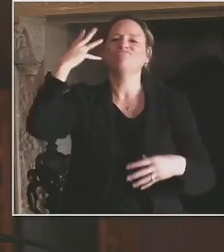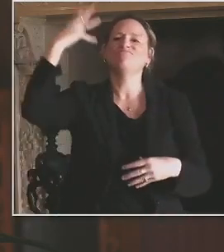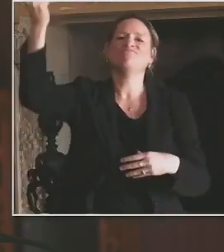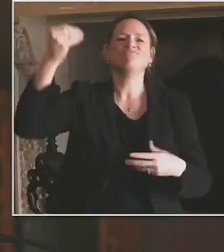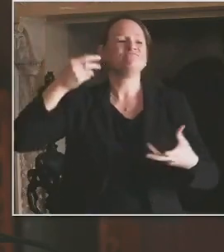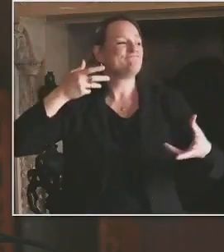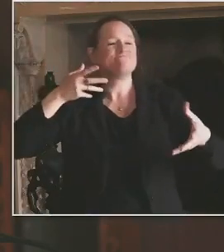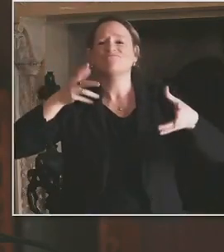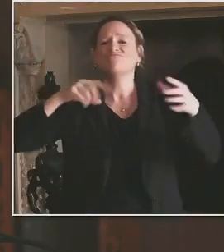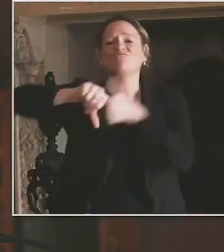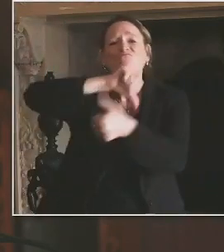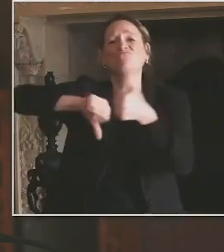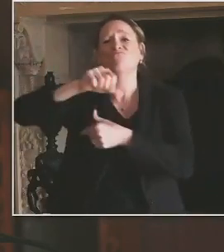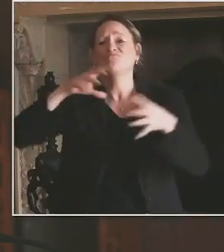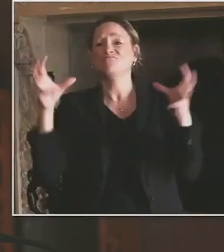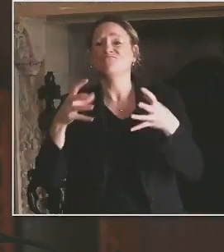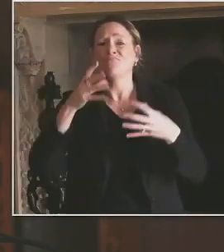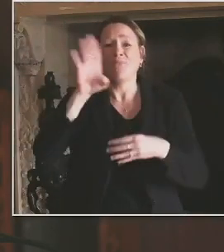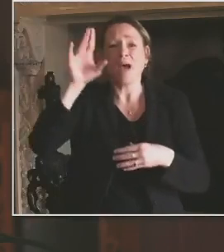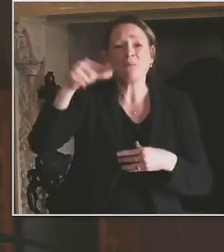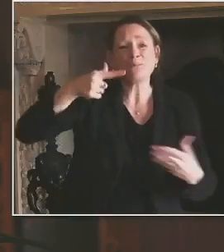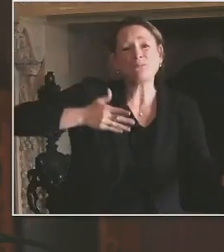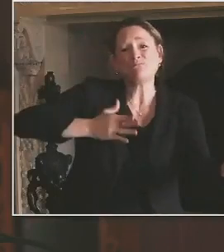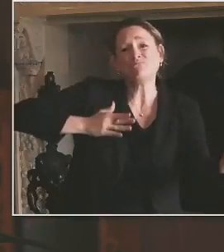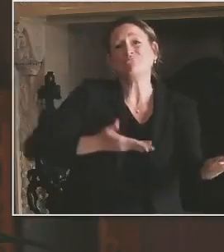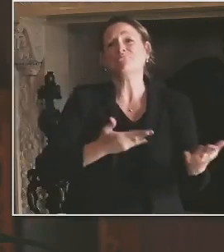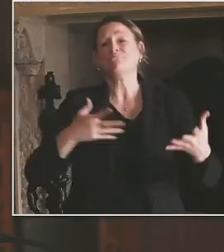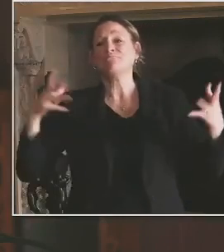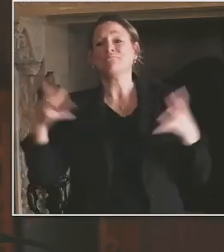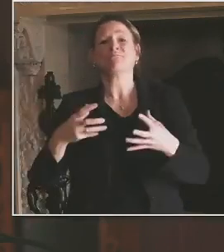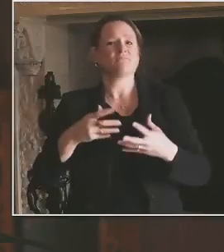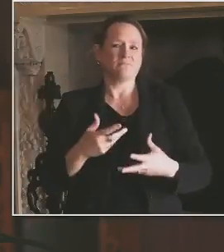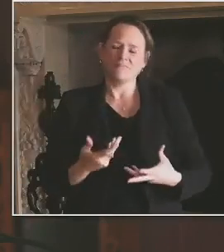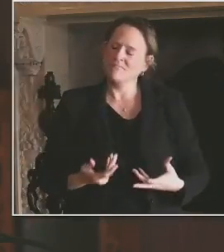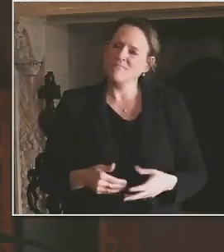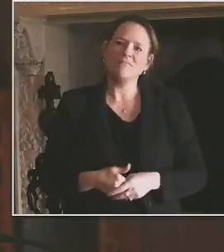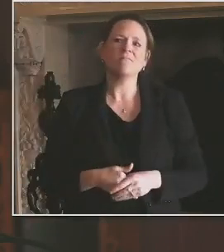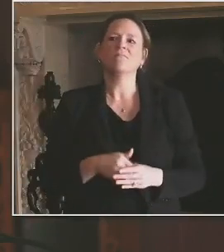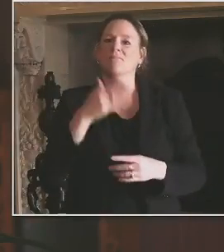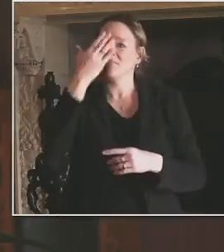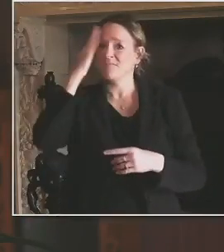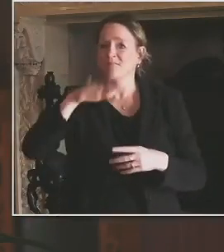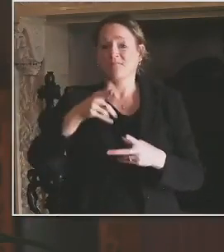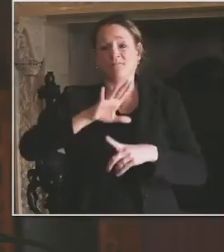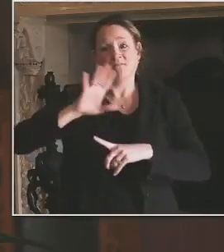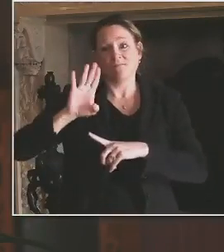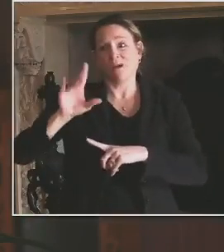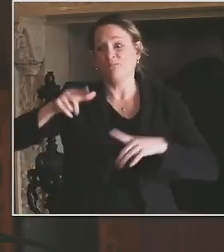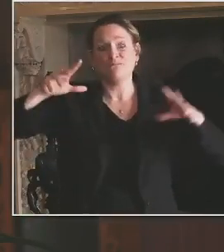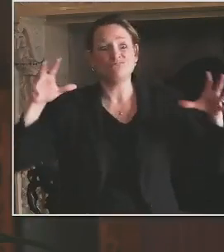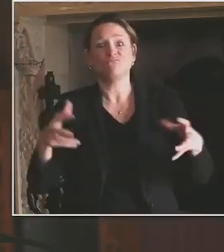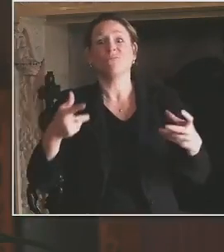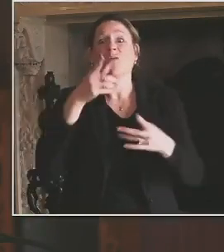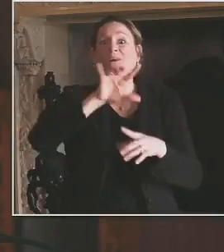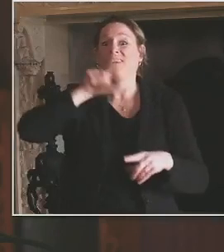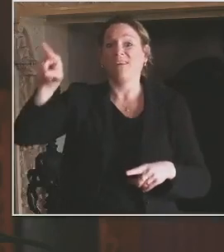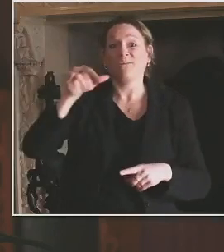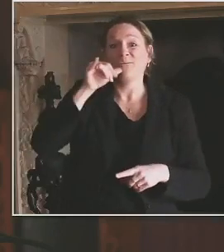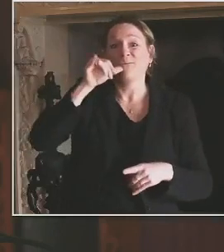what we know. We know that gatherings as simple as barbecues and bars can and have